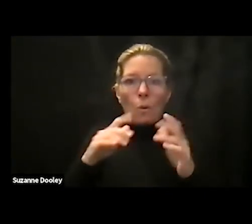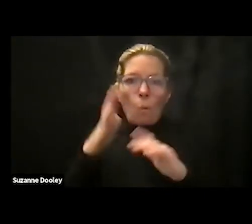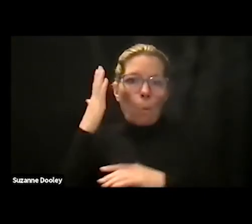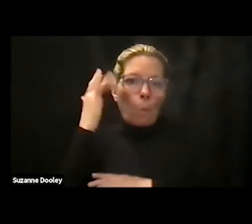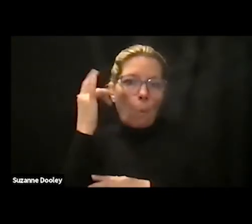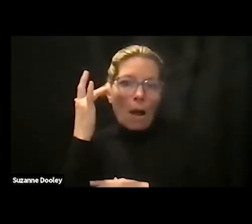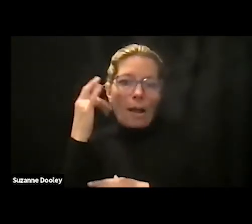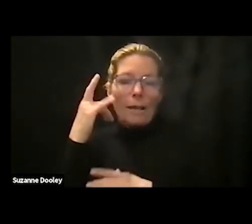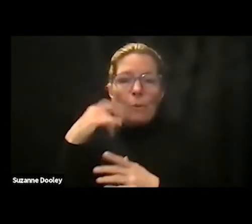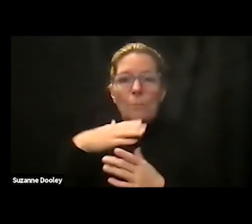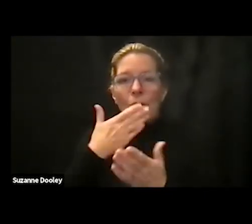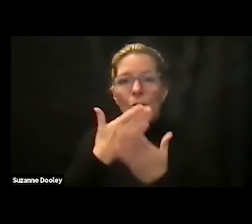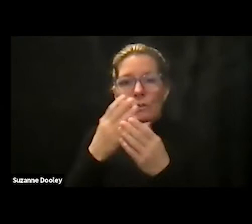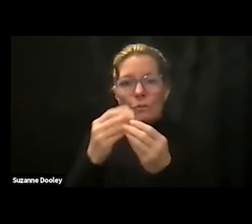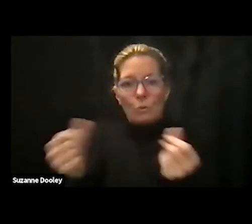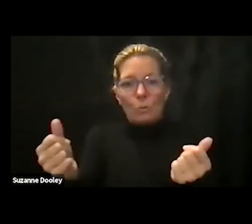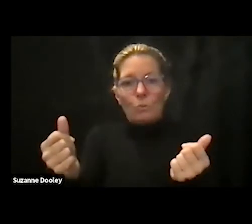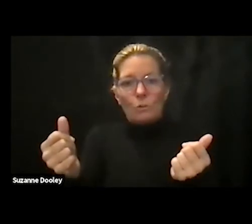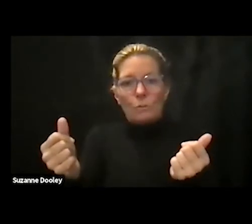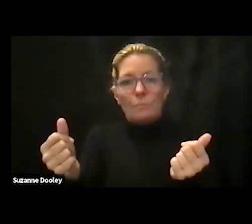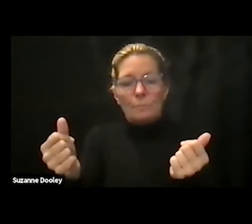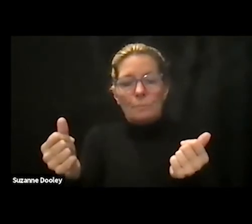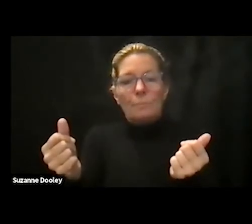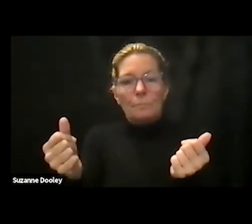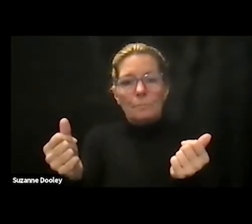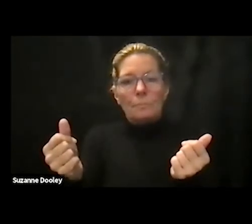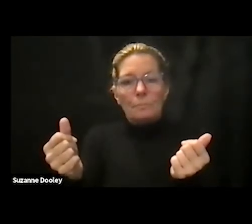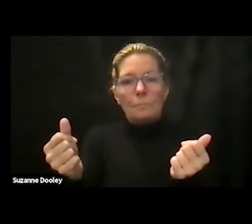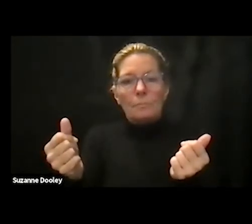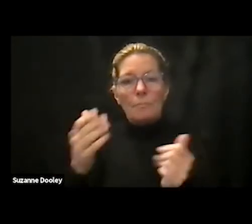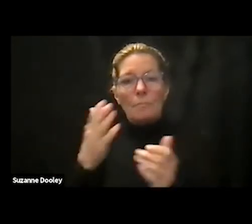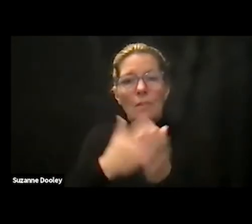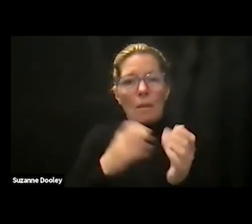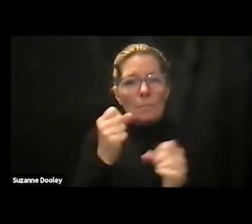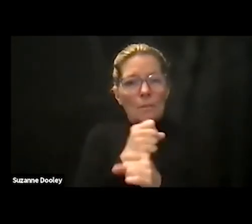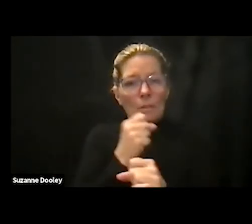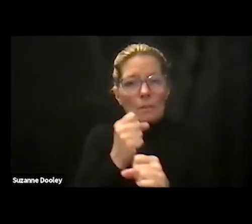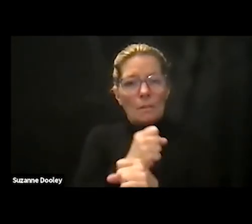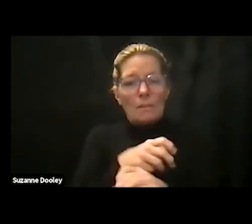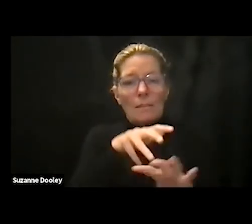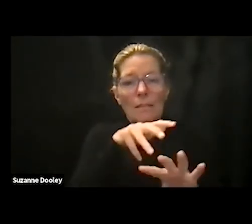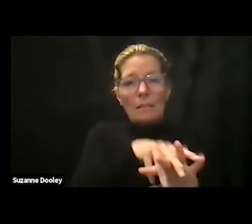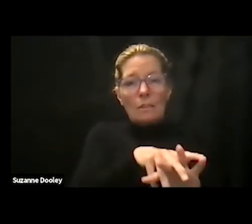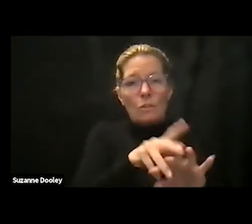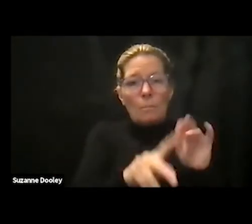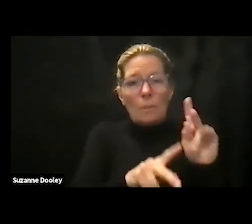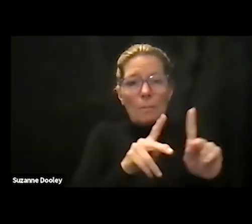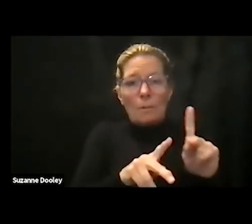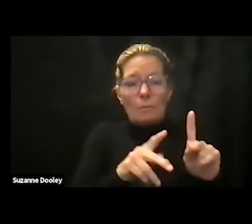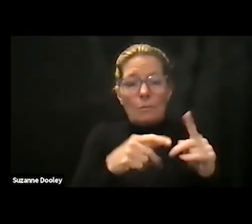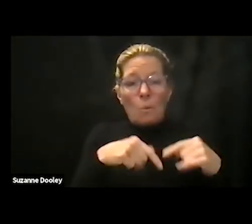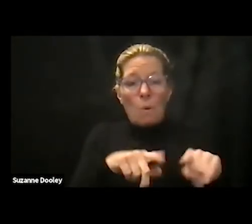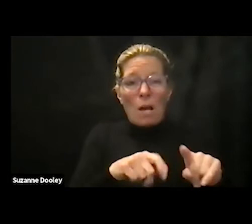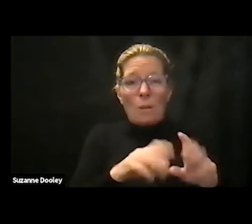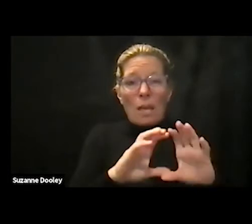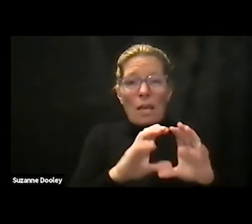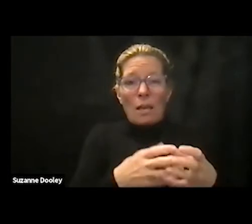why that would be a good solution. And so, you know, just some statistics, Indigenous peoples, while we make up